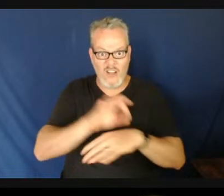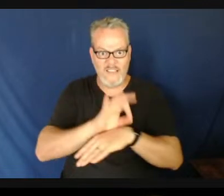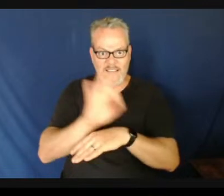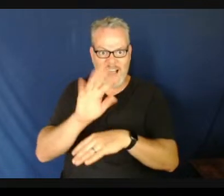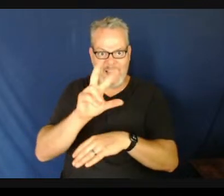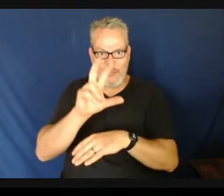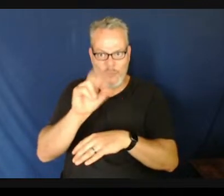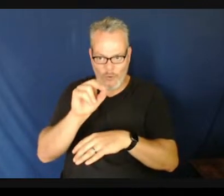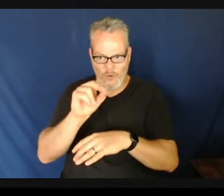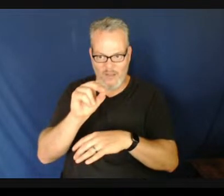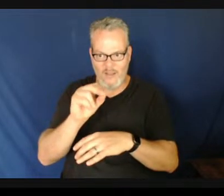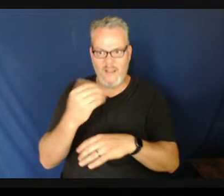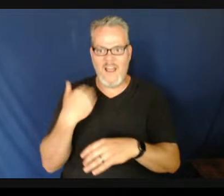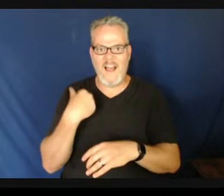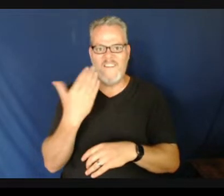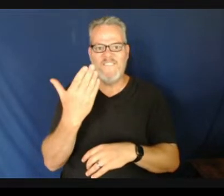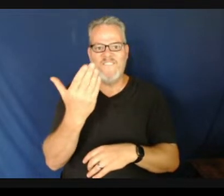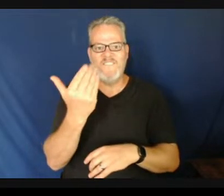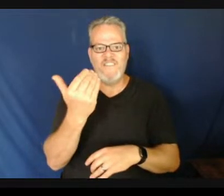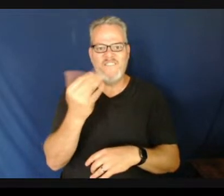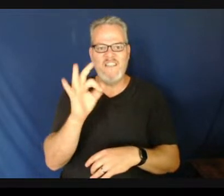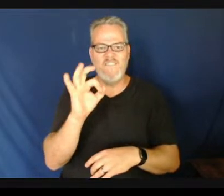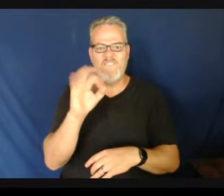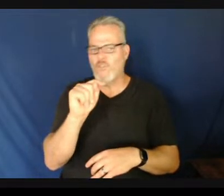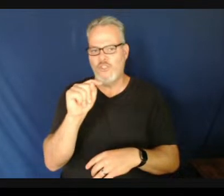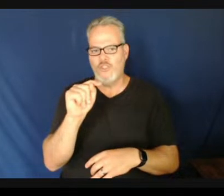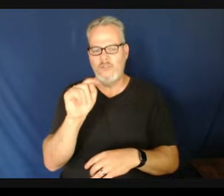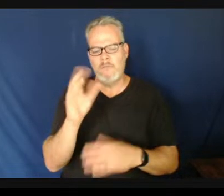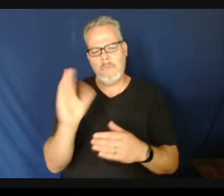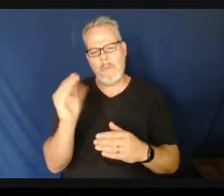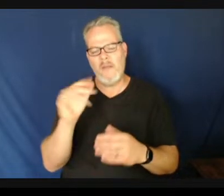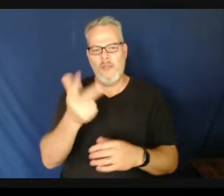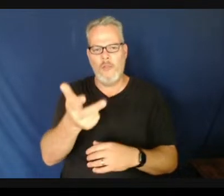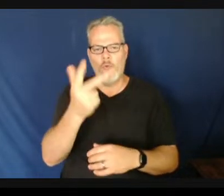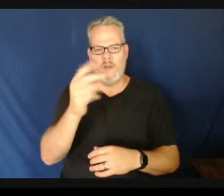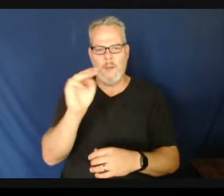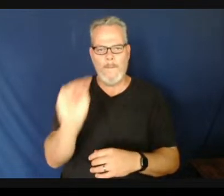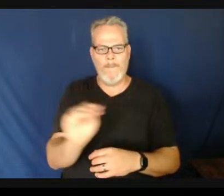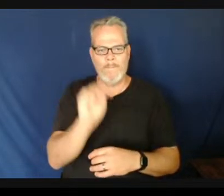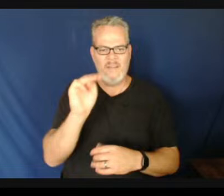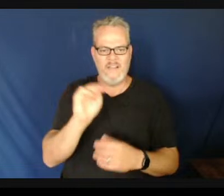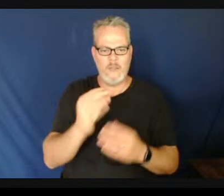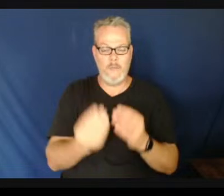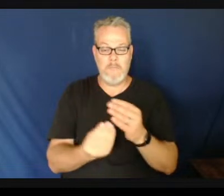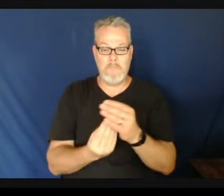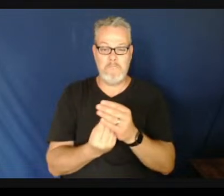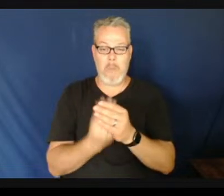up to 15-foot or 3-meter high dome fountains.